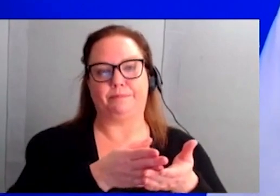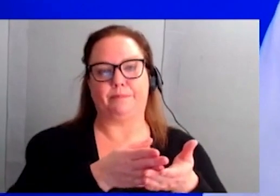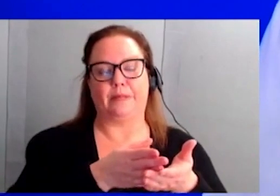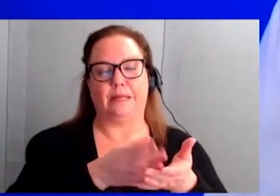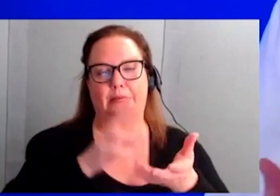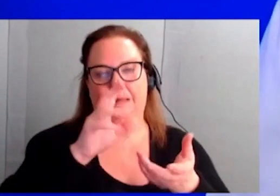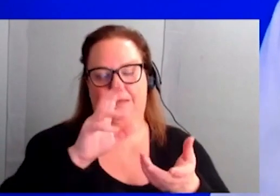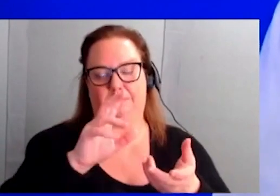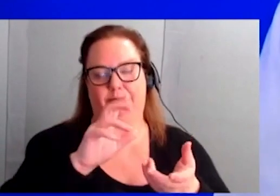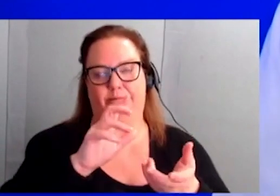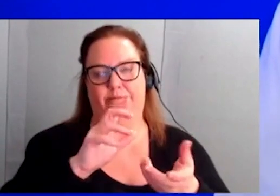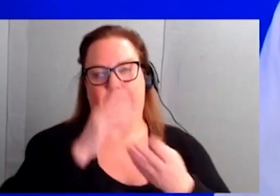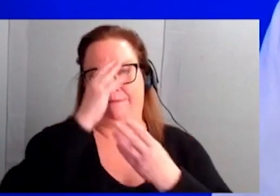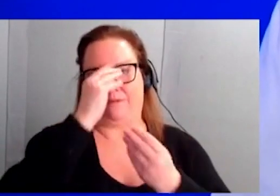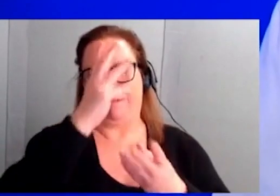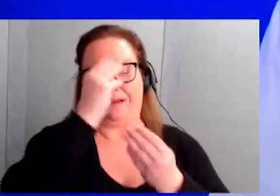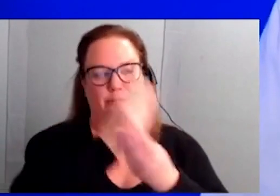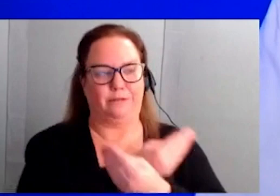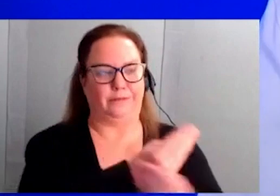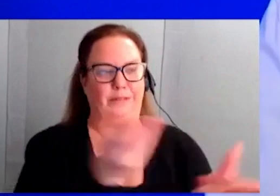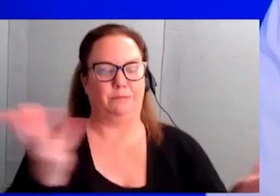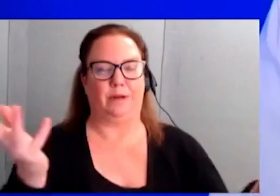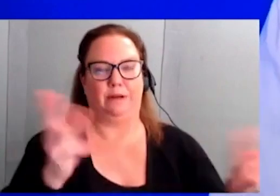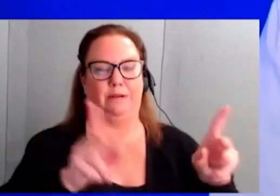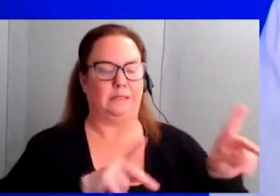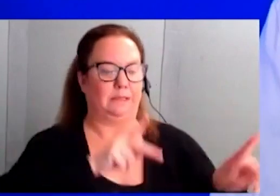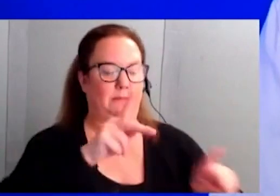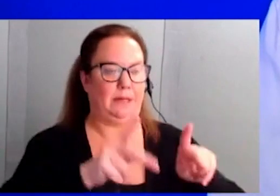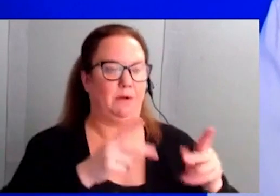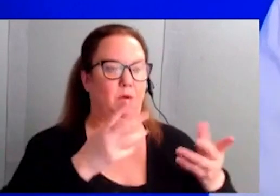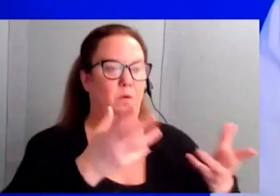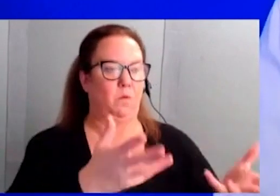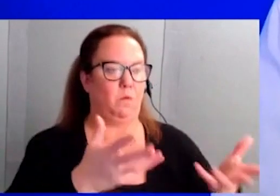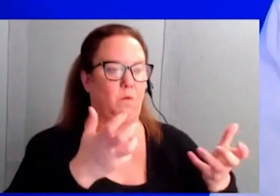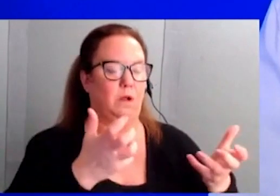misinformation campaigns that are either because of people wanting to give